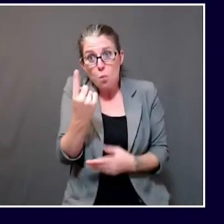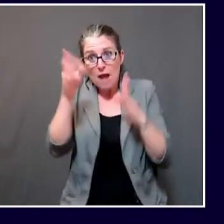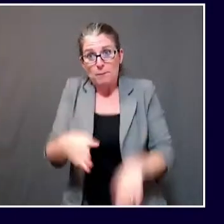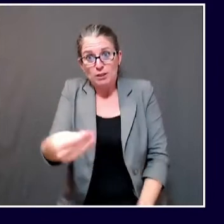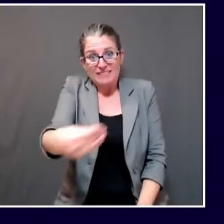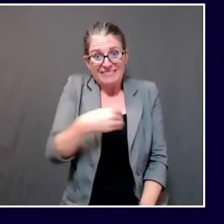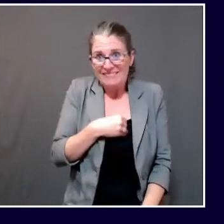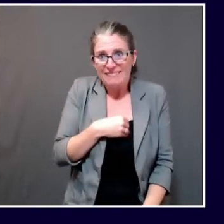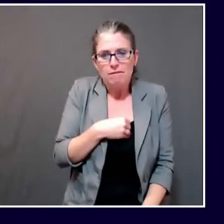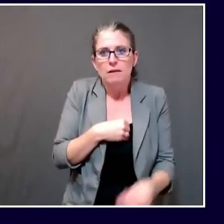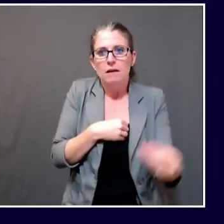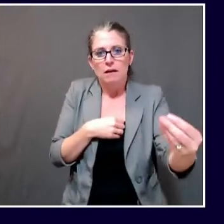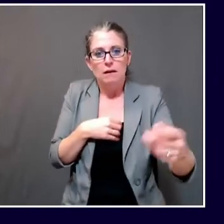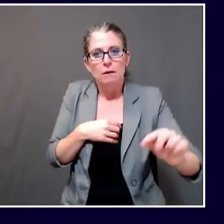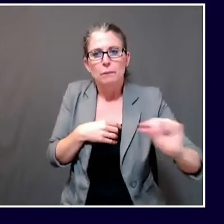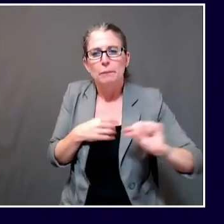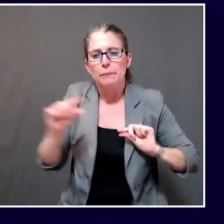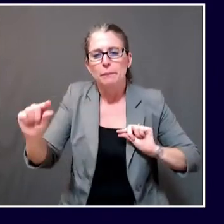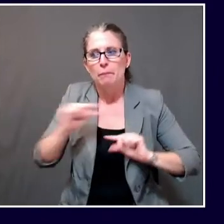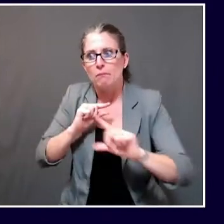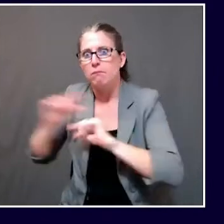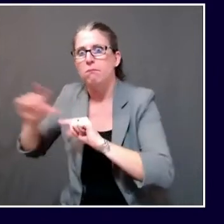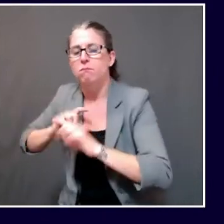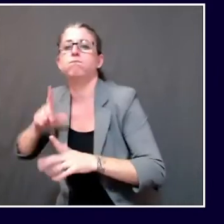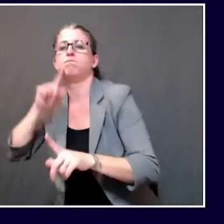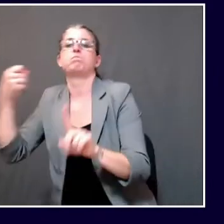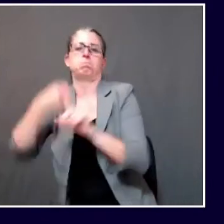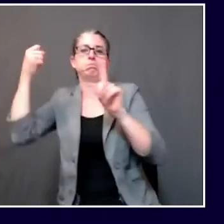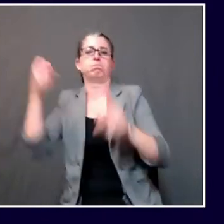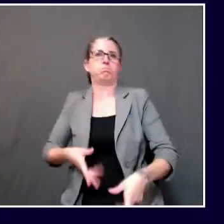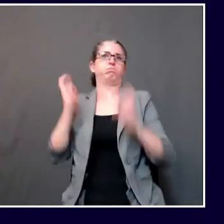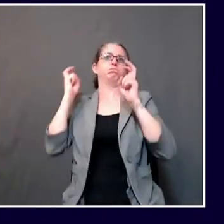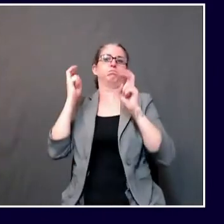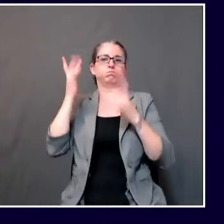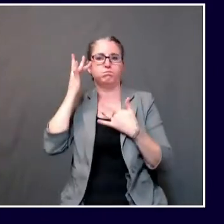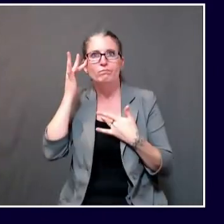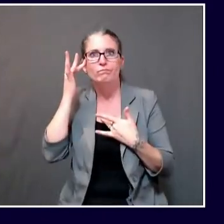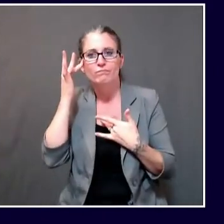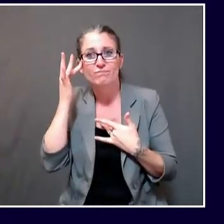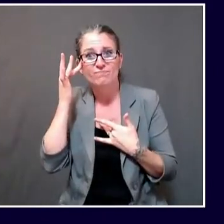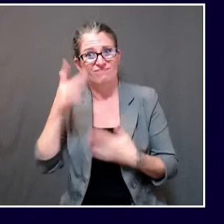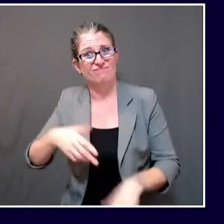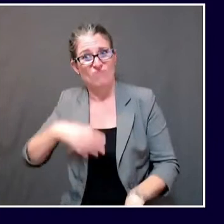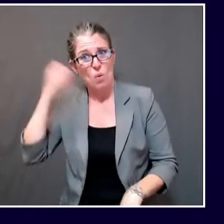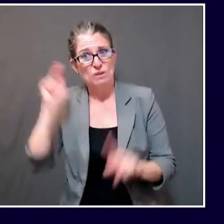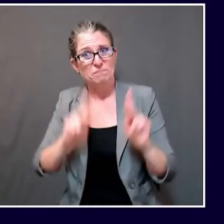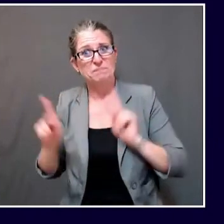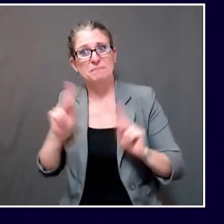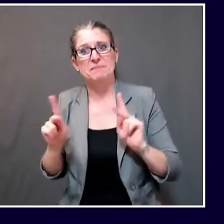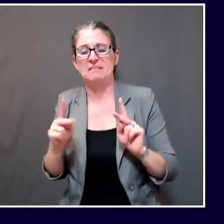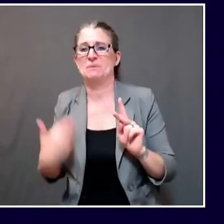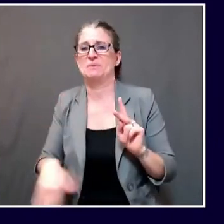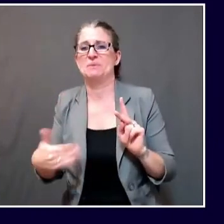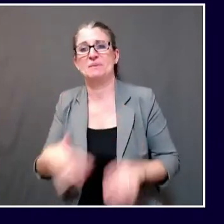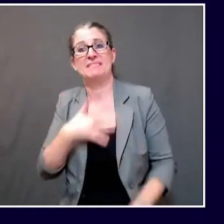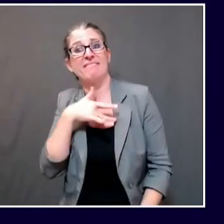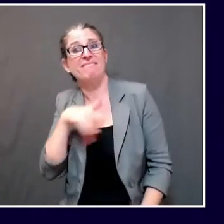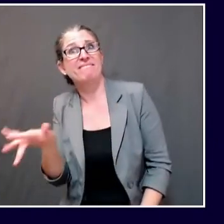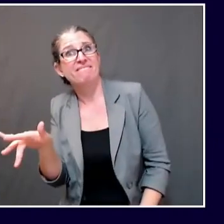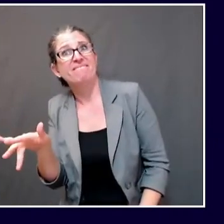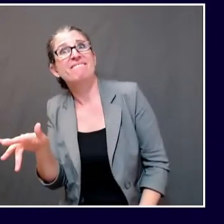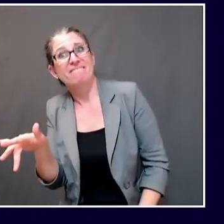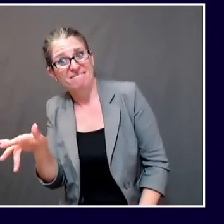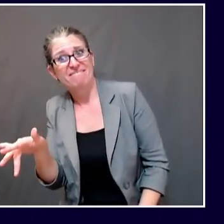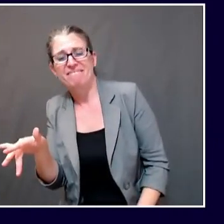rather than the younger ones. We're concerned about younger kids as well, to be sure, but particularly so about older